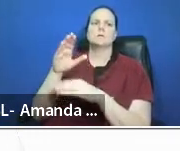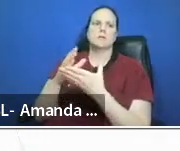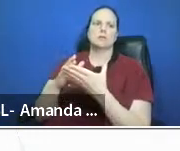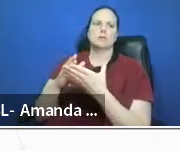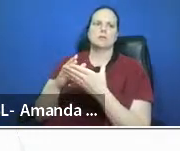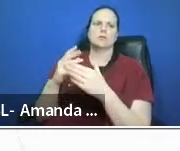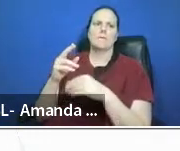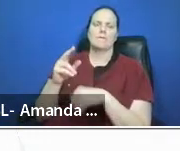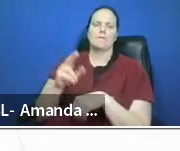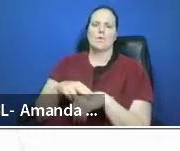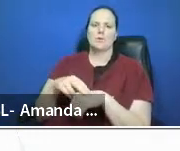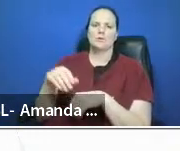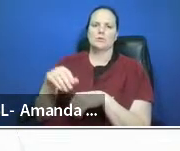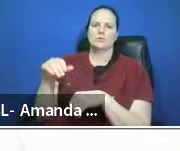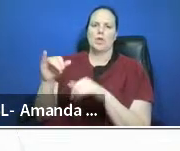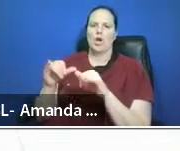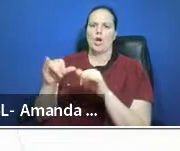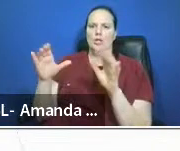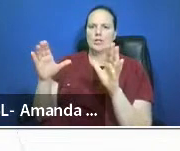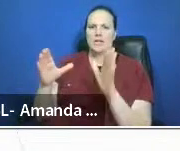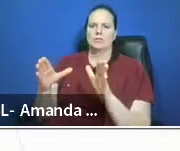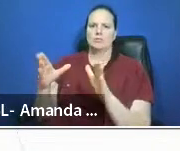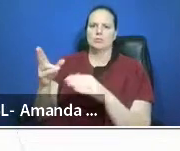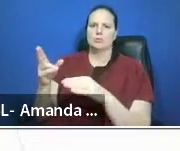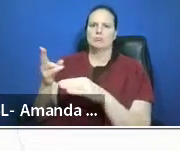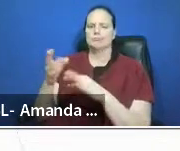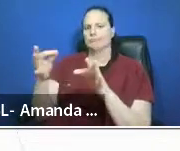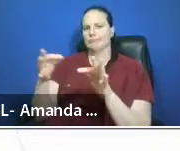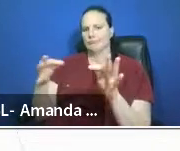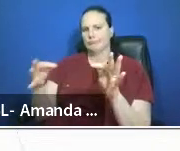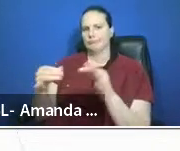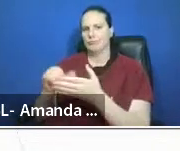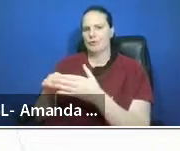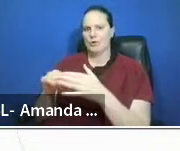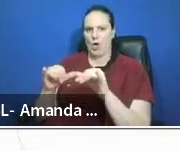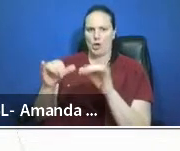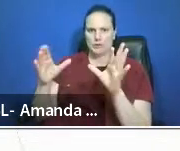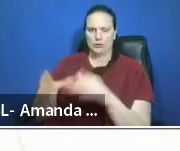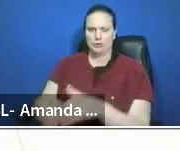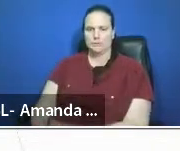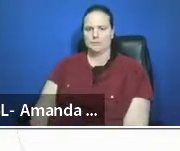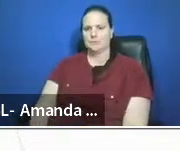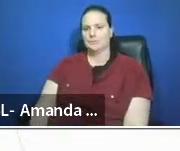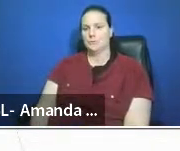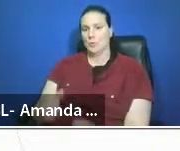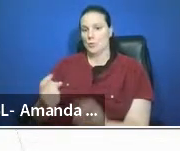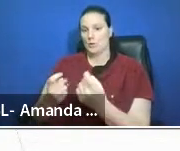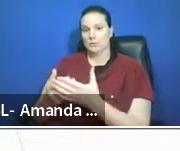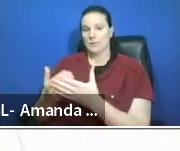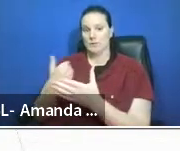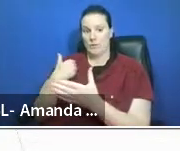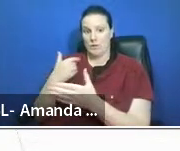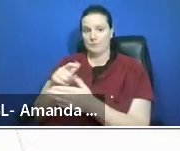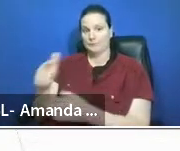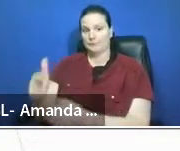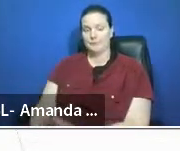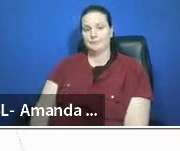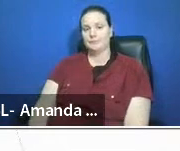Nikon Architecture is going to walk through their architecture. Any questions before I need to pass that